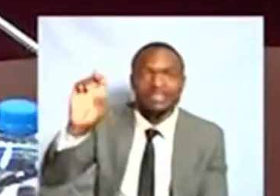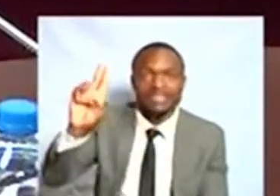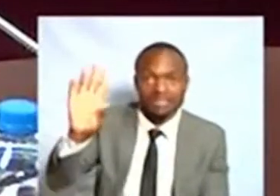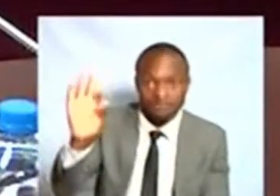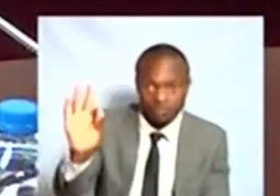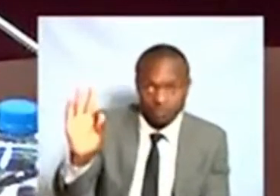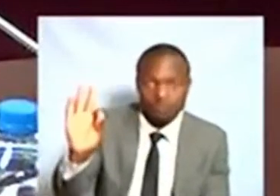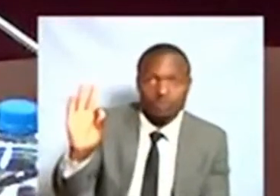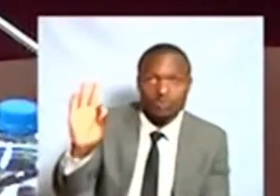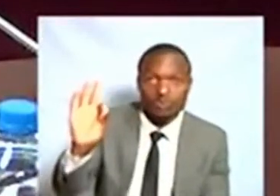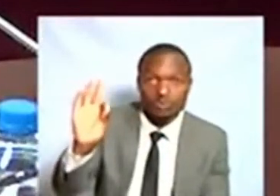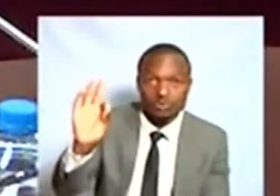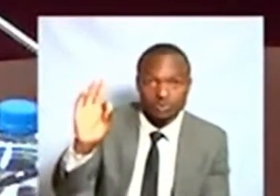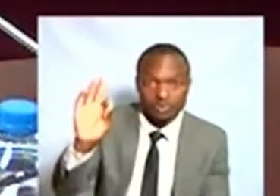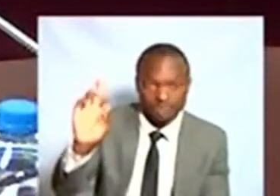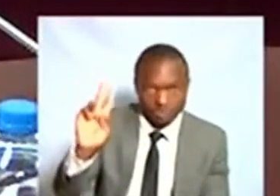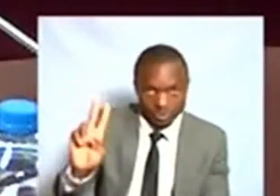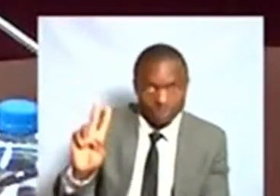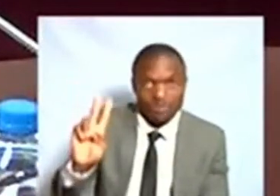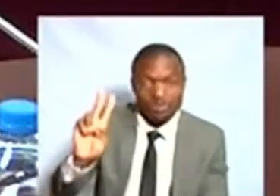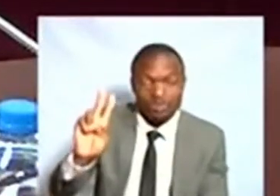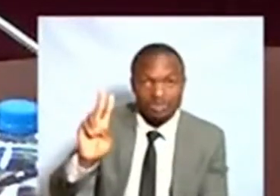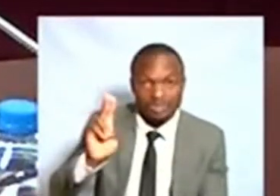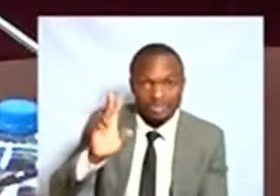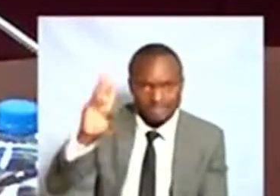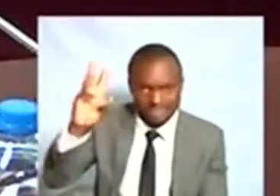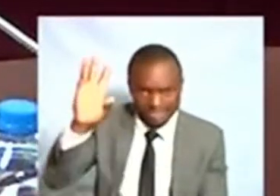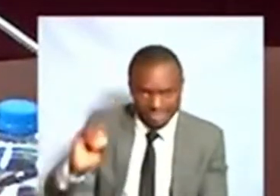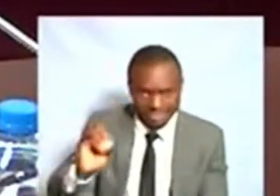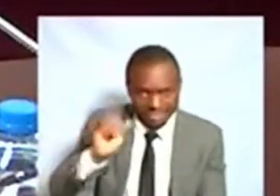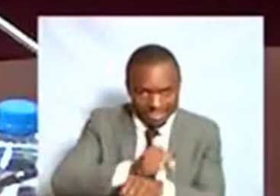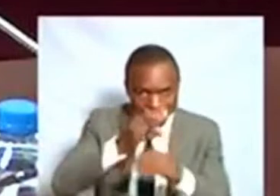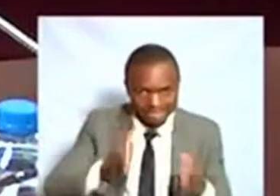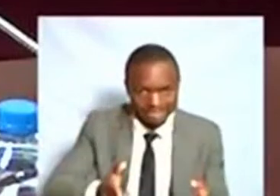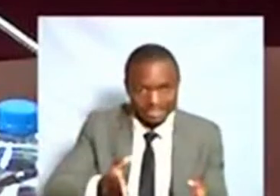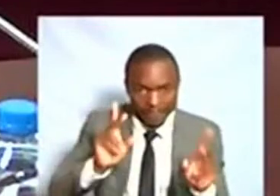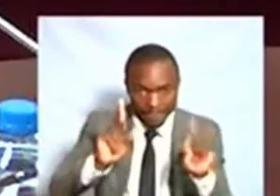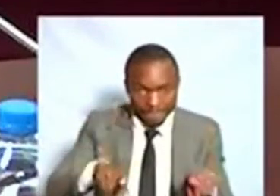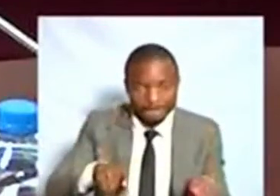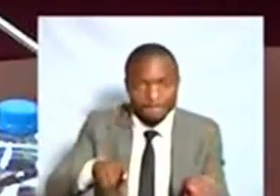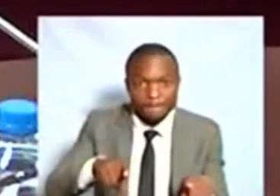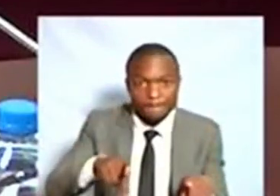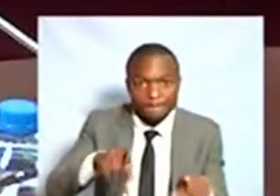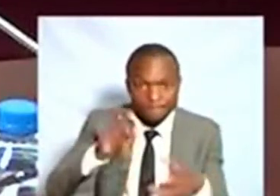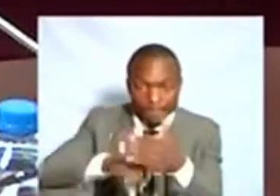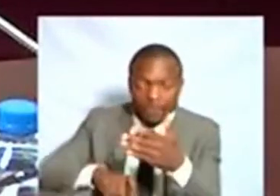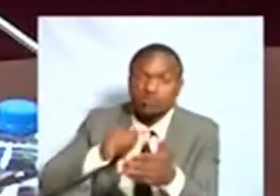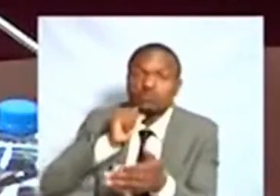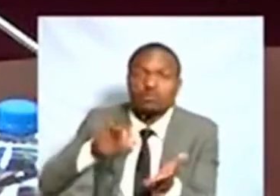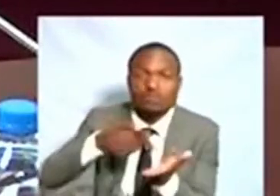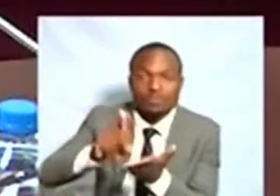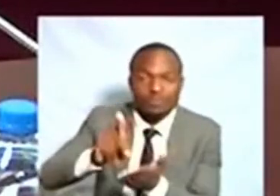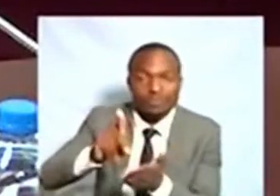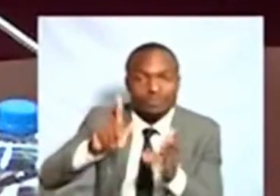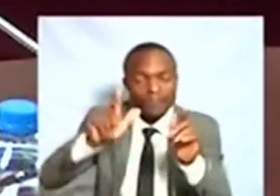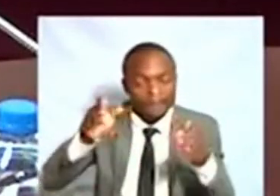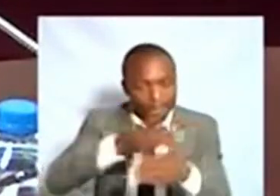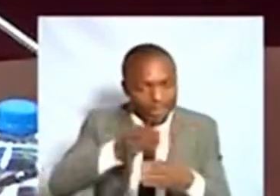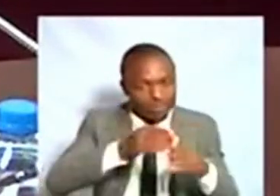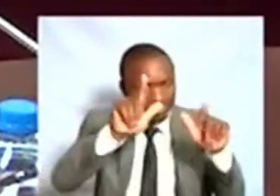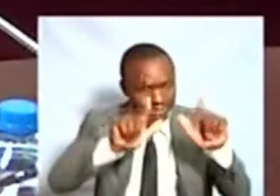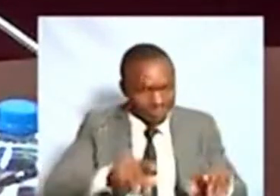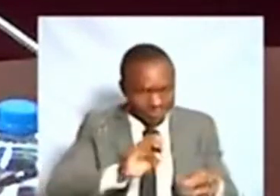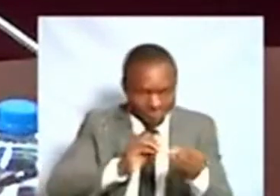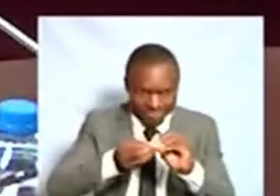kwacha. This covers 60 employees whose personal levy was not paid due to business reducing number